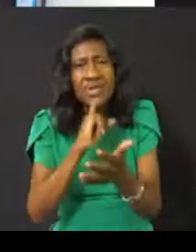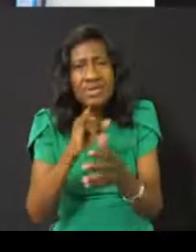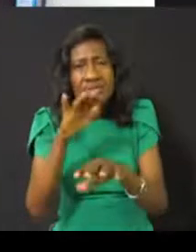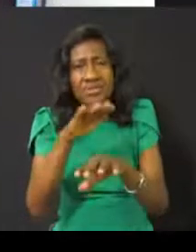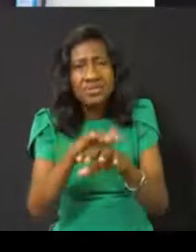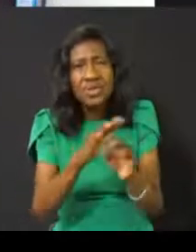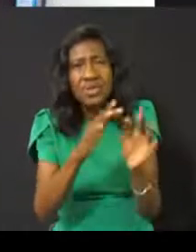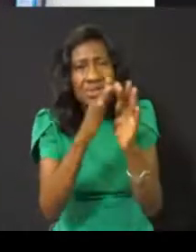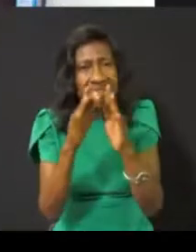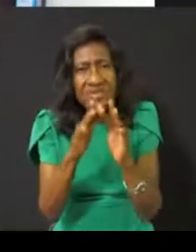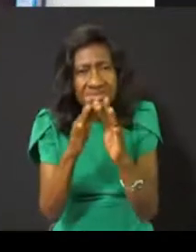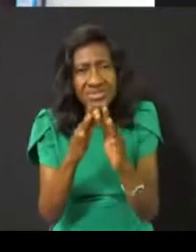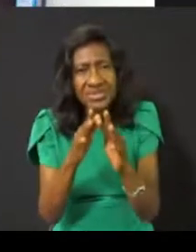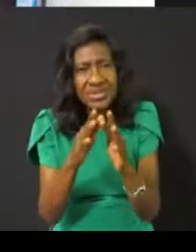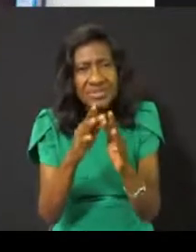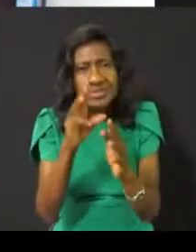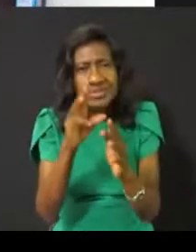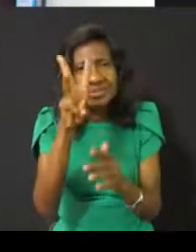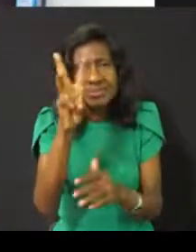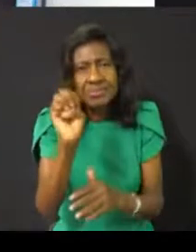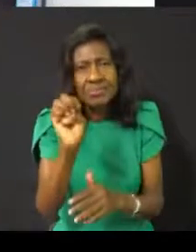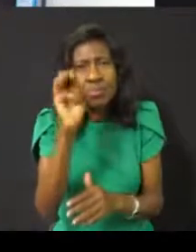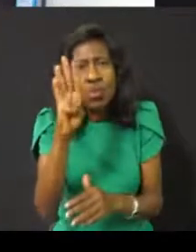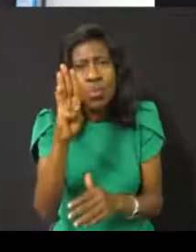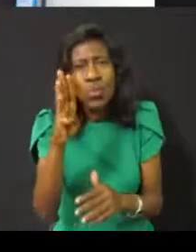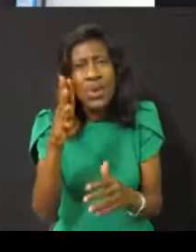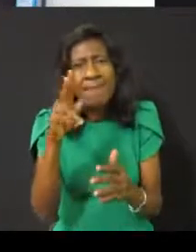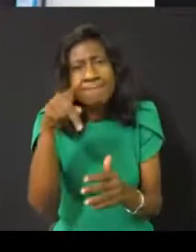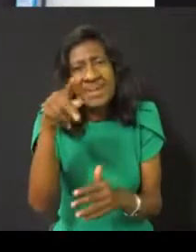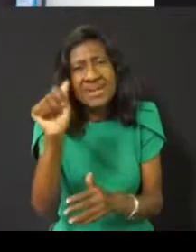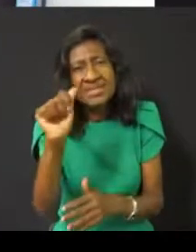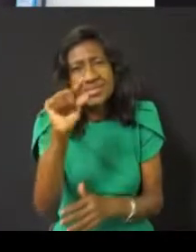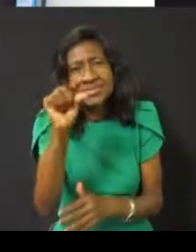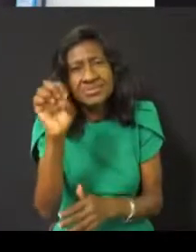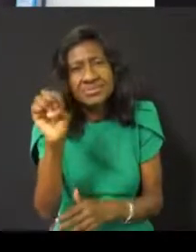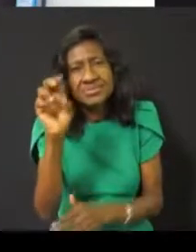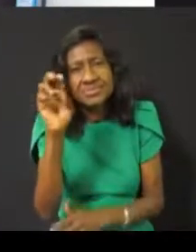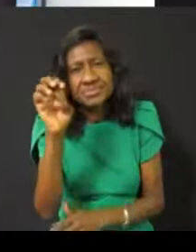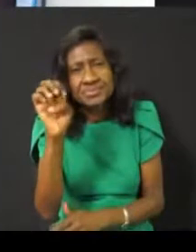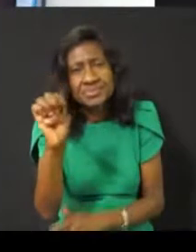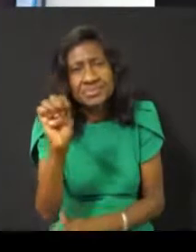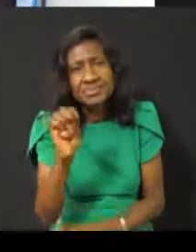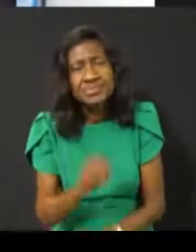I think that's really the primary one for me, because people have a lot of questions about the details.